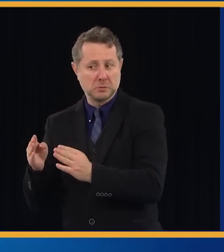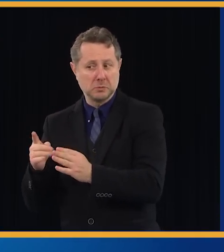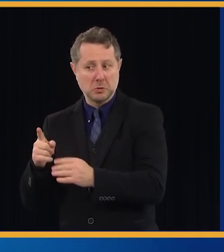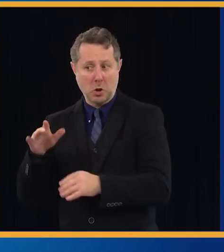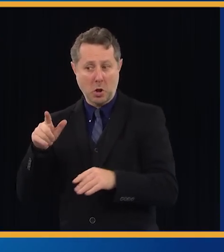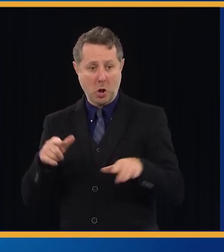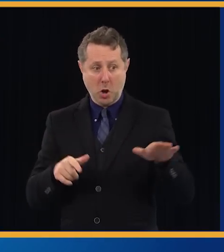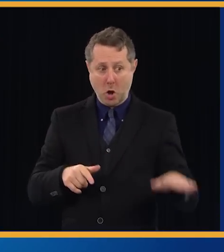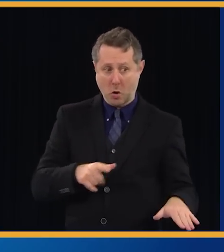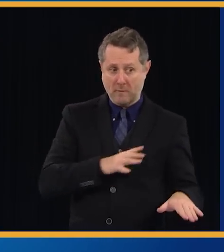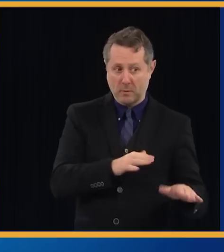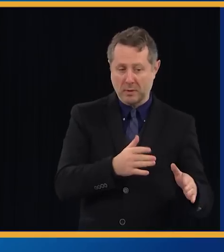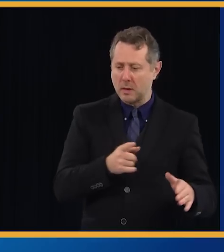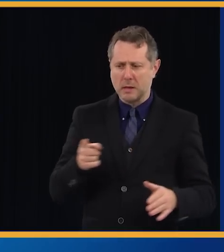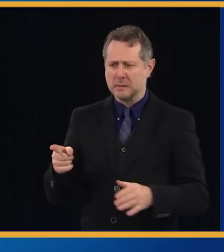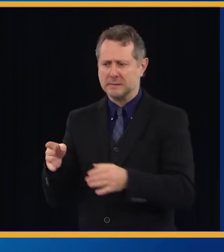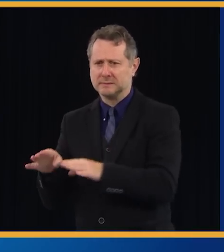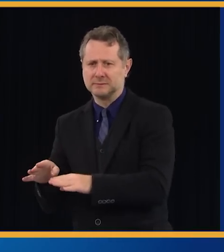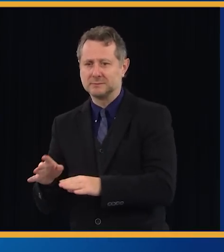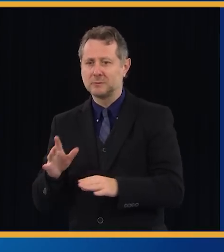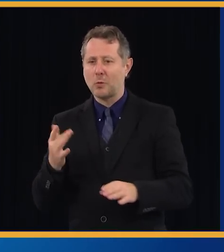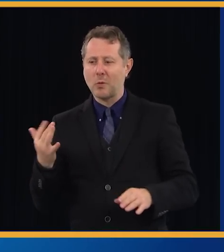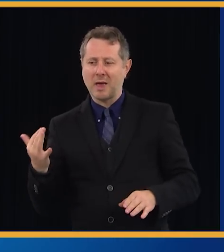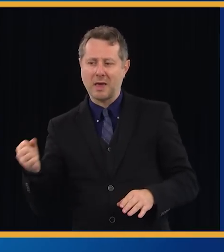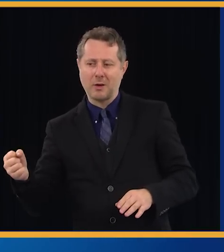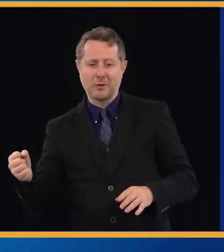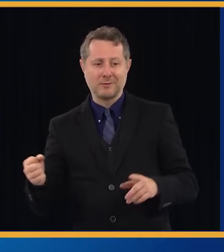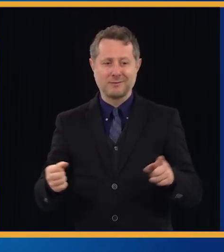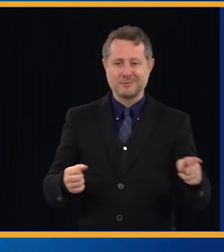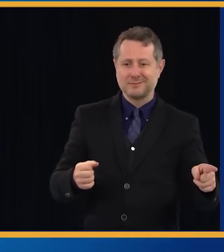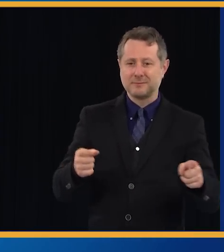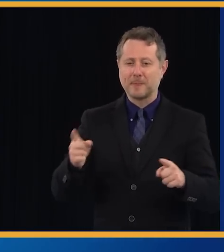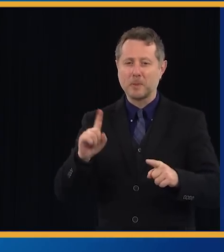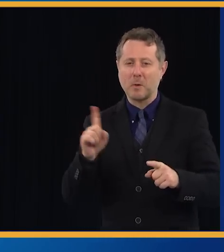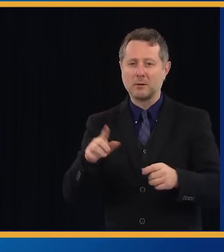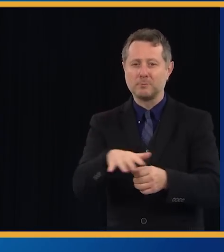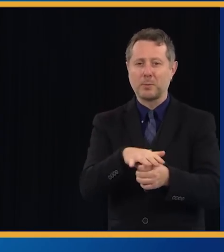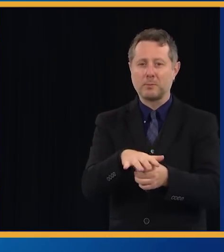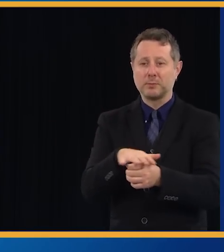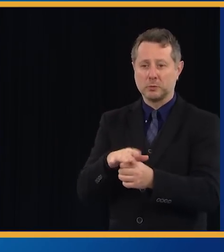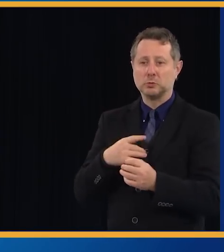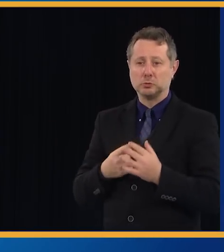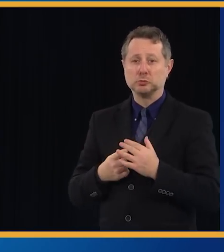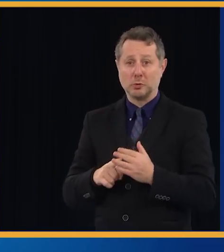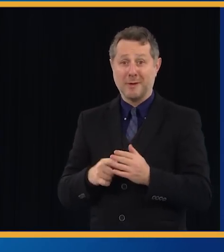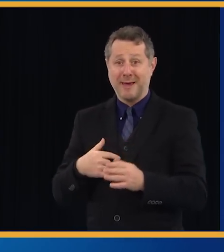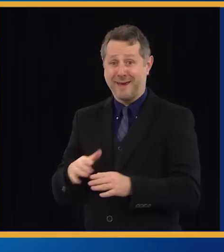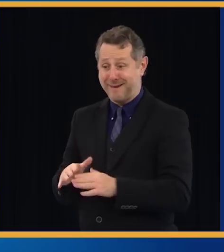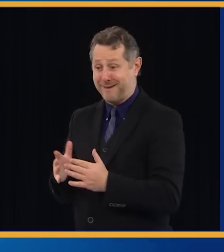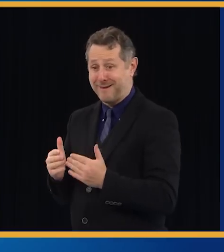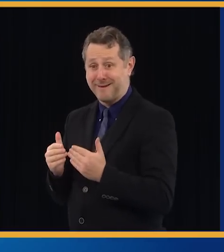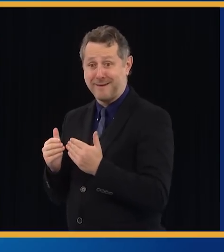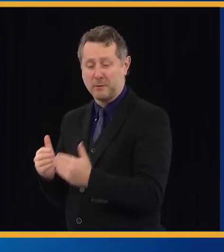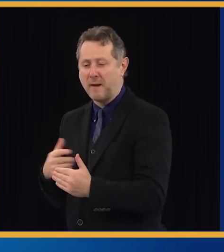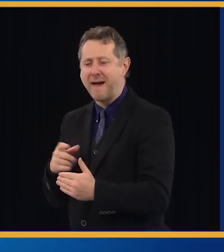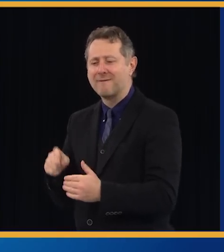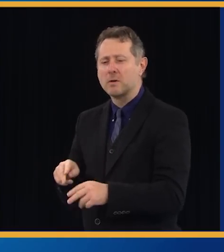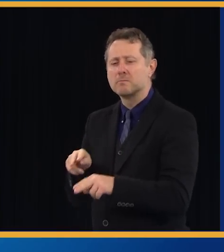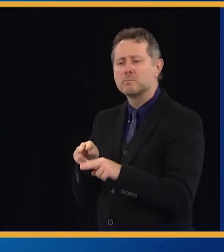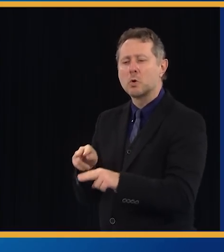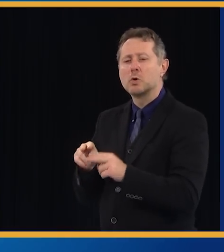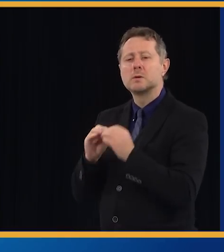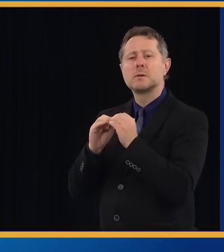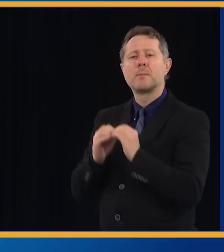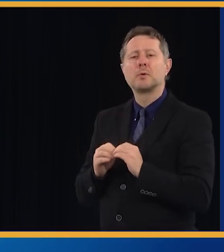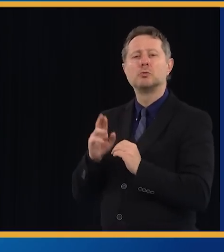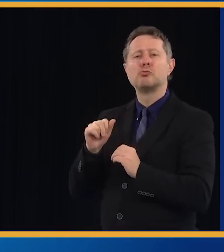you start reopening, you can watch that infection rate to see if it's going up, and if it's